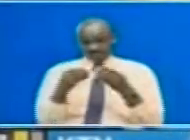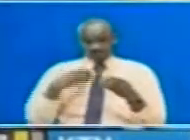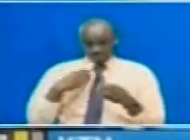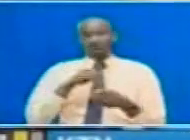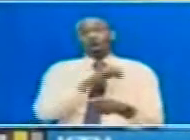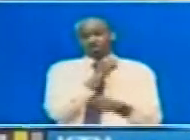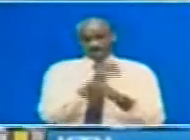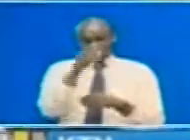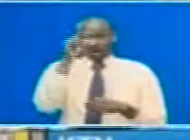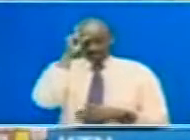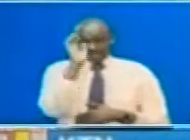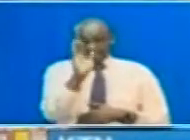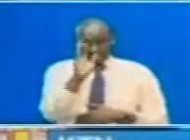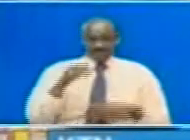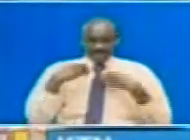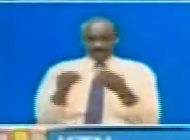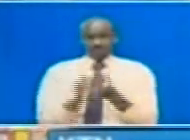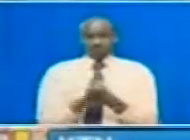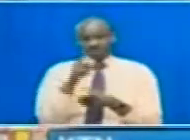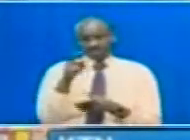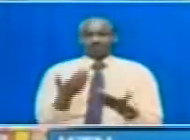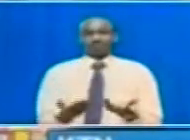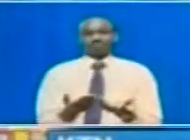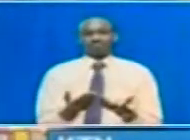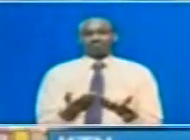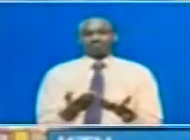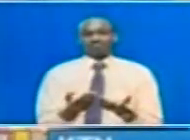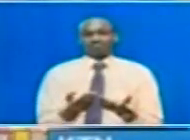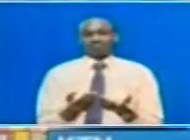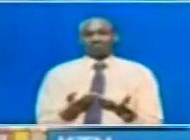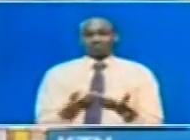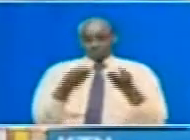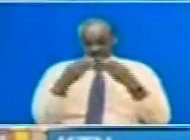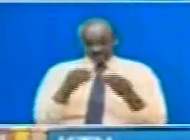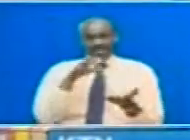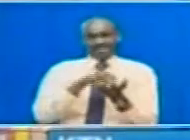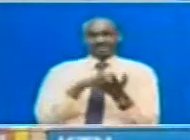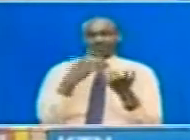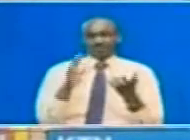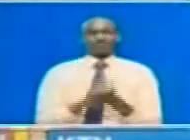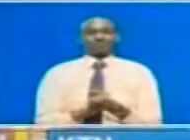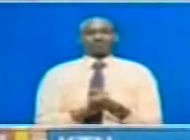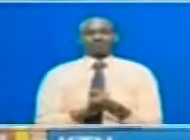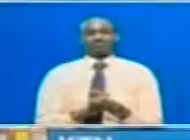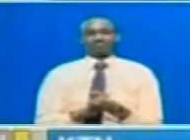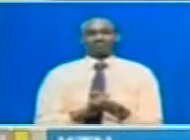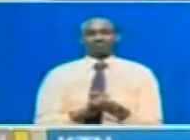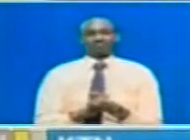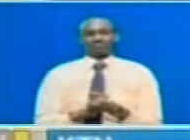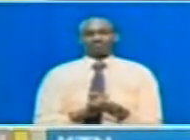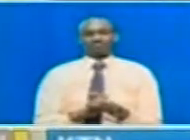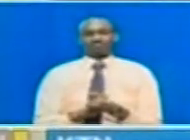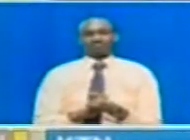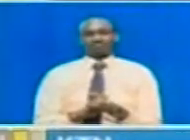authorities. We hope this material would further help you bring that case to finality. Thank you, sir. You may want. So